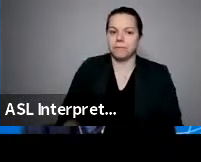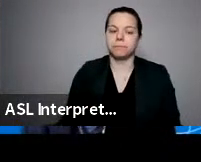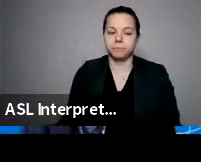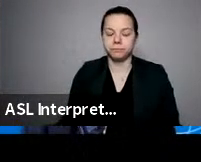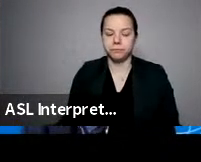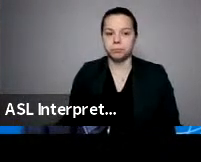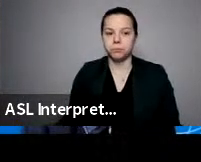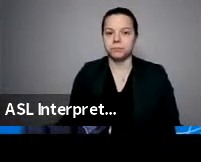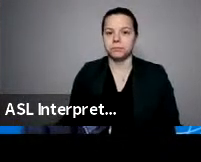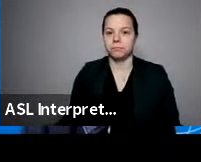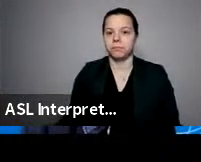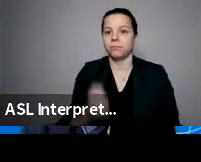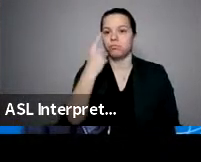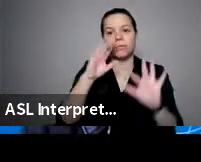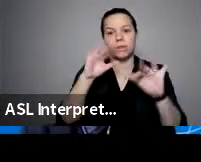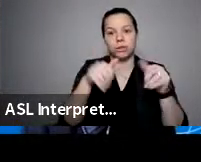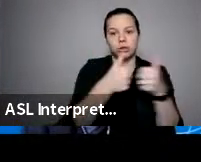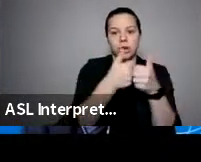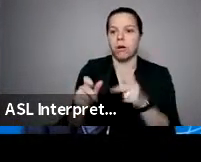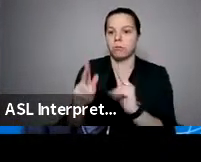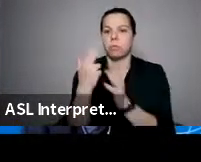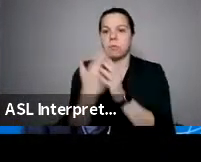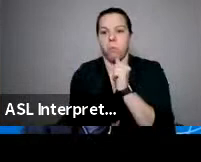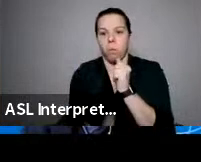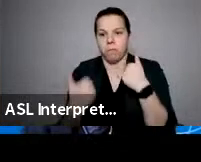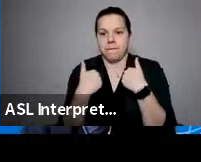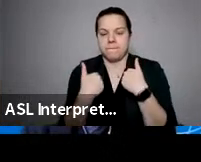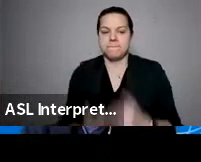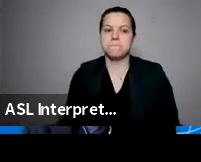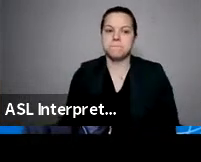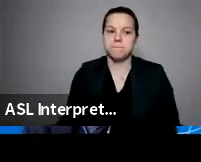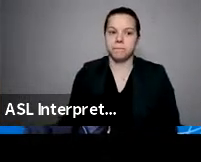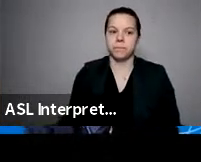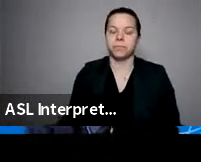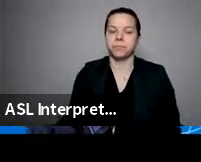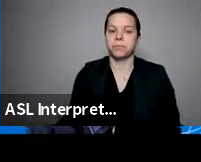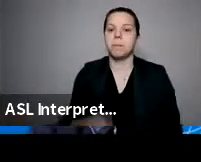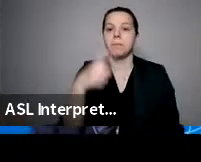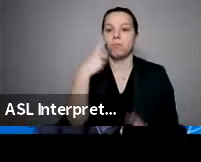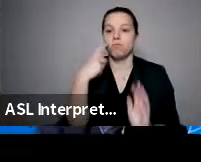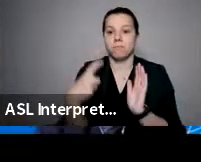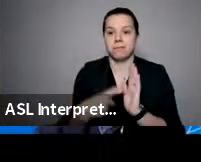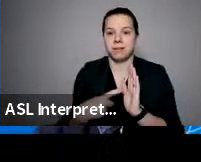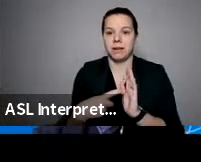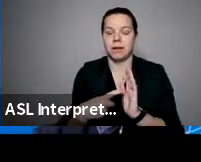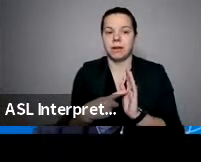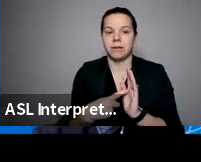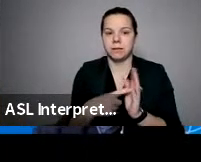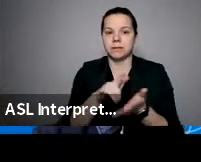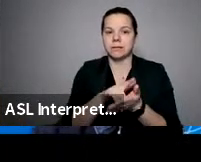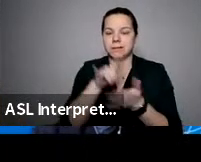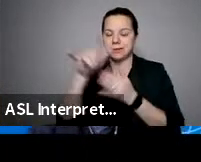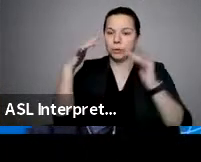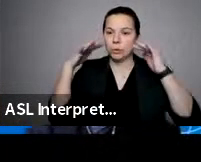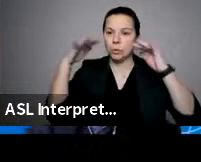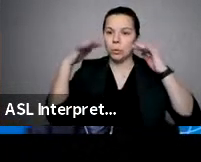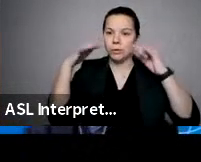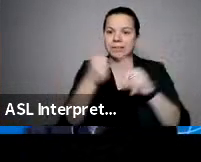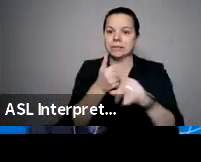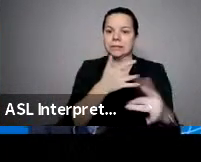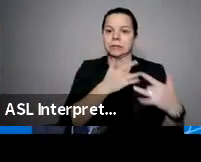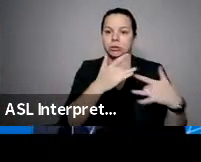There are challenges and opportunities in this space. So recognizing that aircraft noise is a